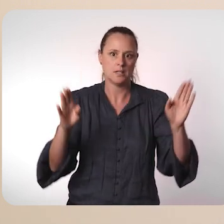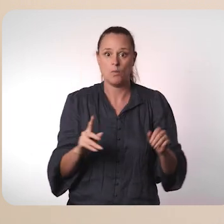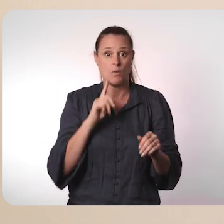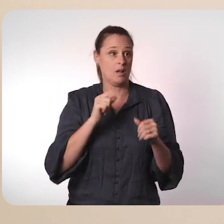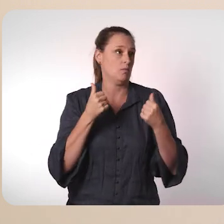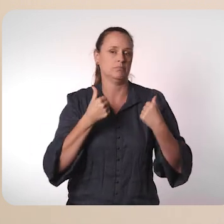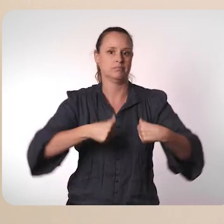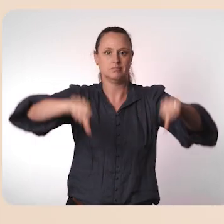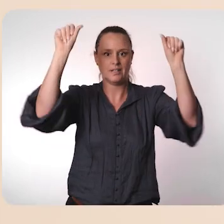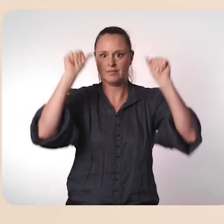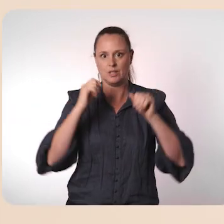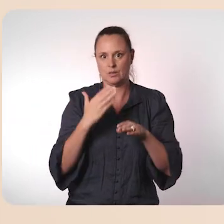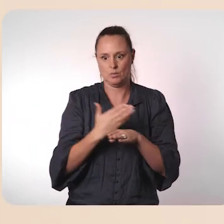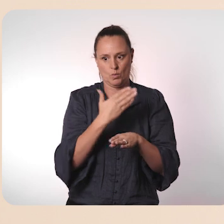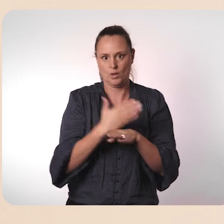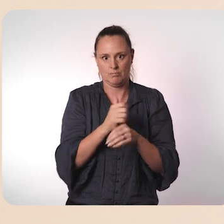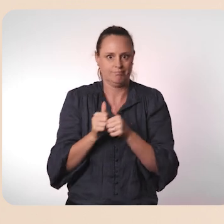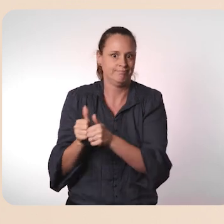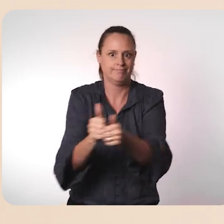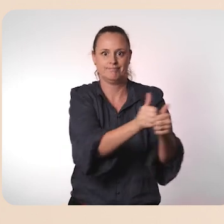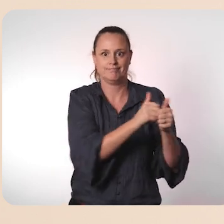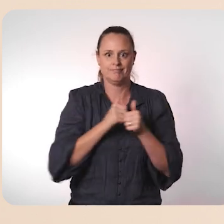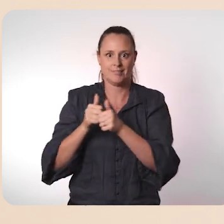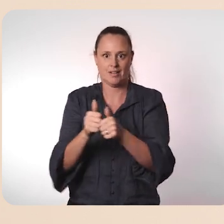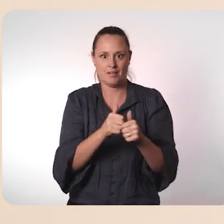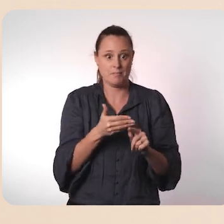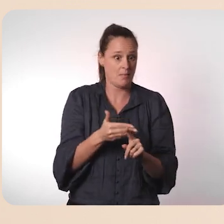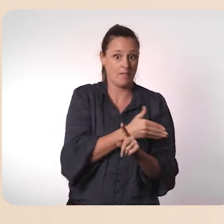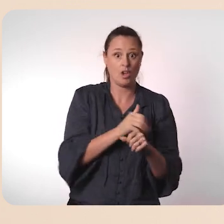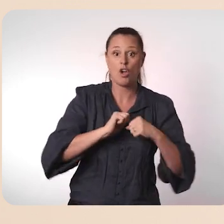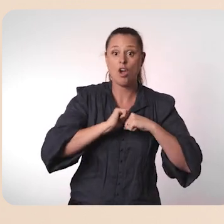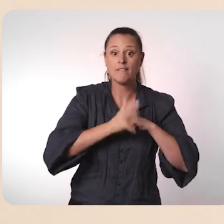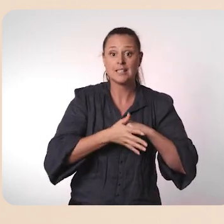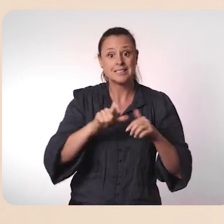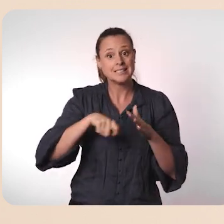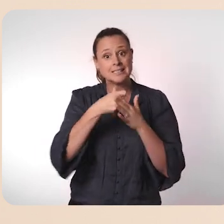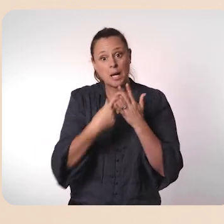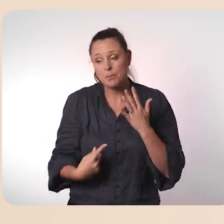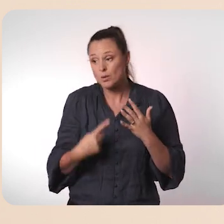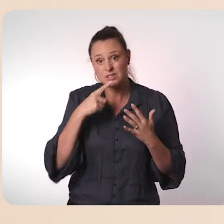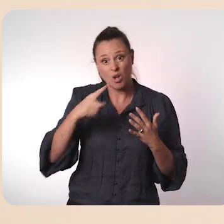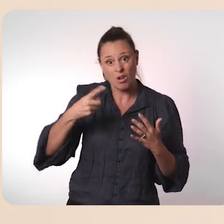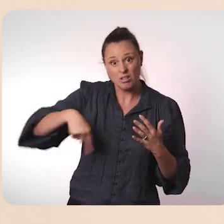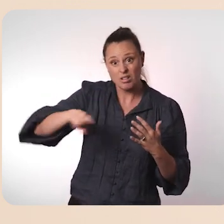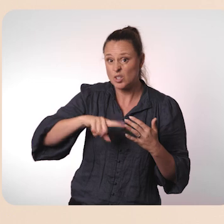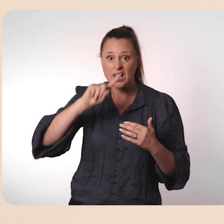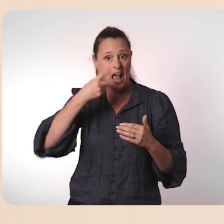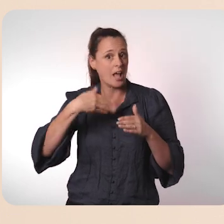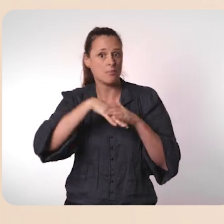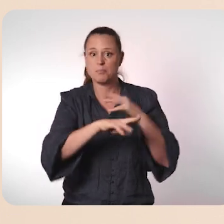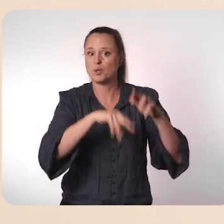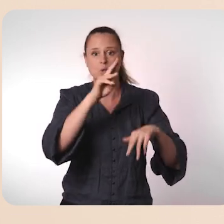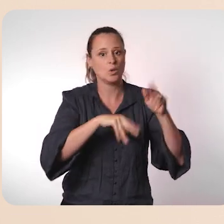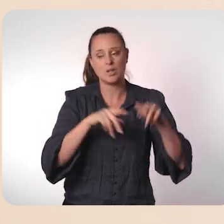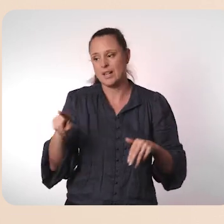successful workforce. Prior to COVID, disabled people were largely told, well, if you can't come in and do this job, you can't do the job and you're not getting